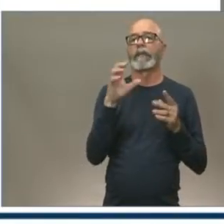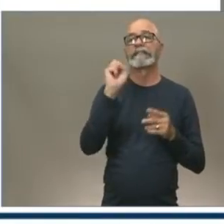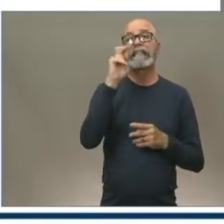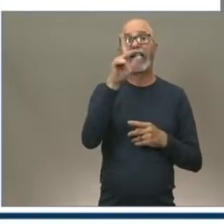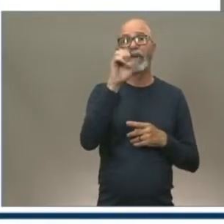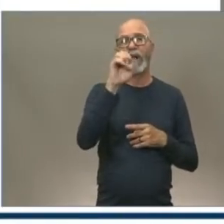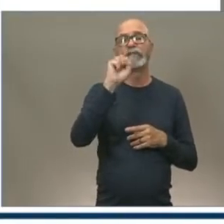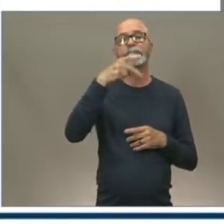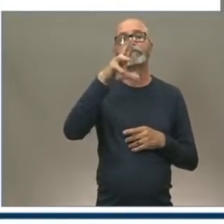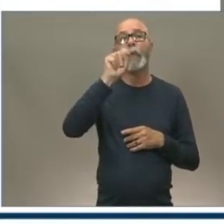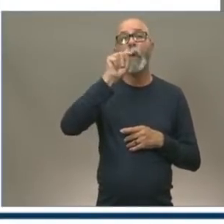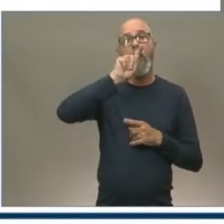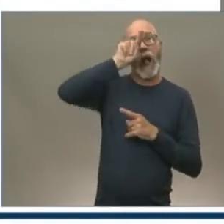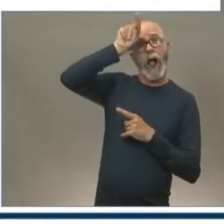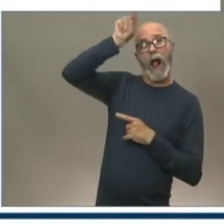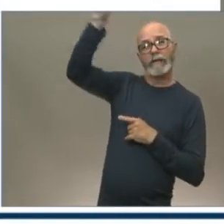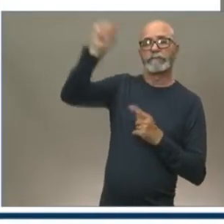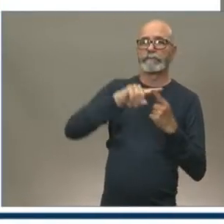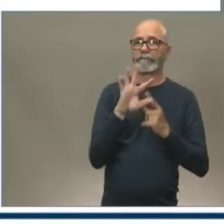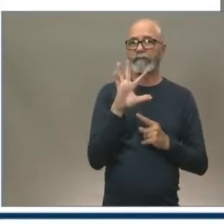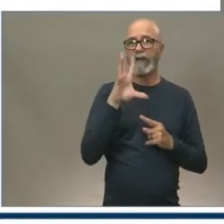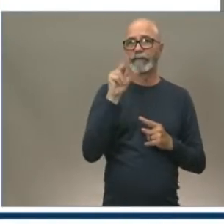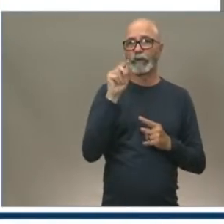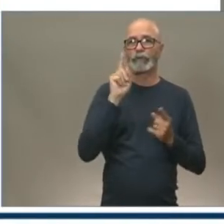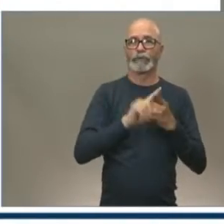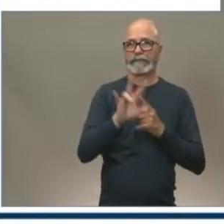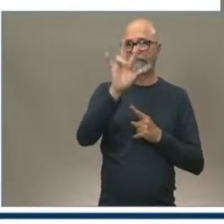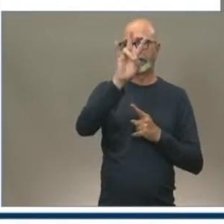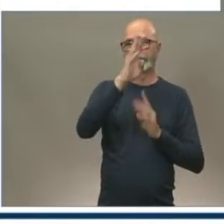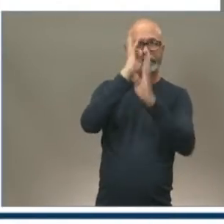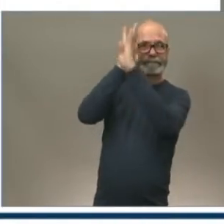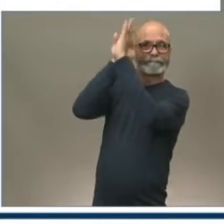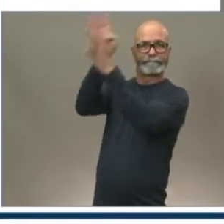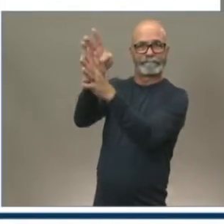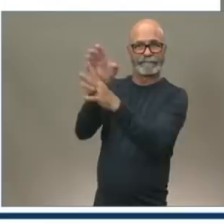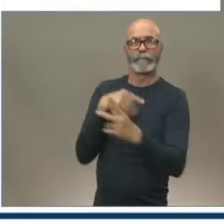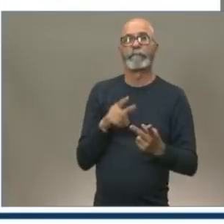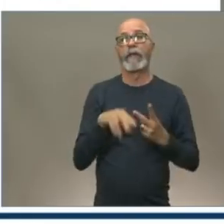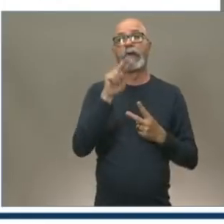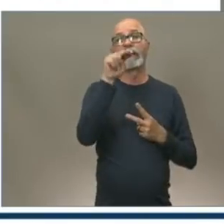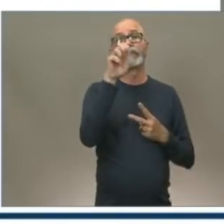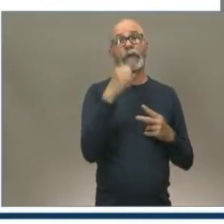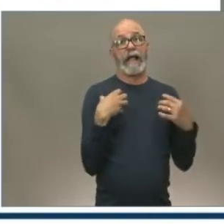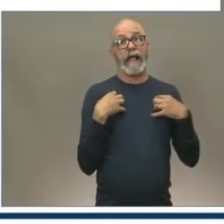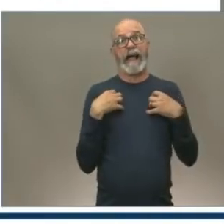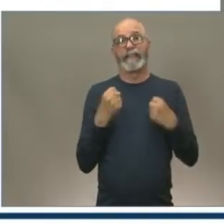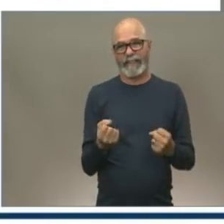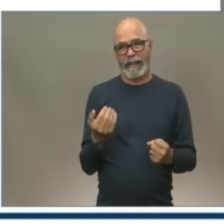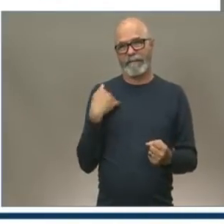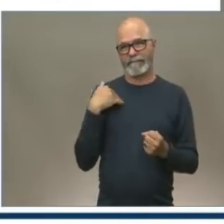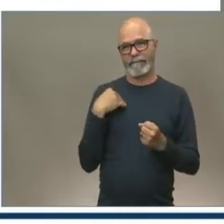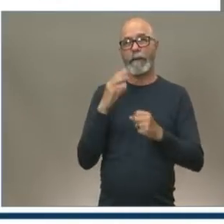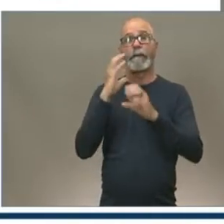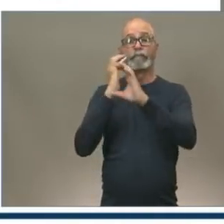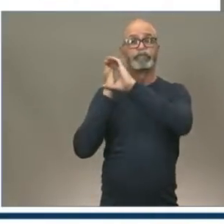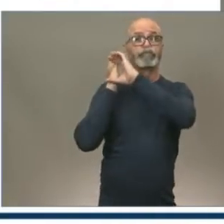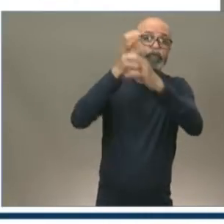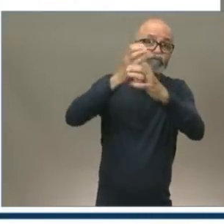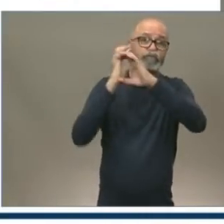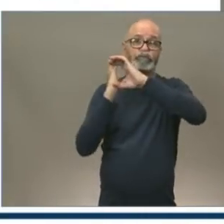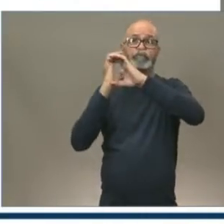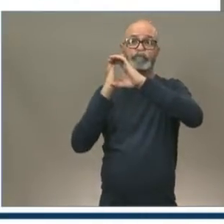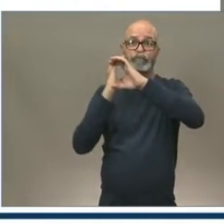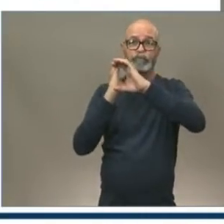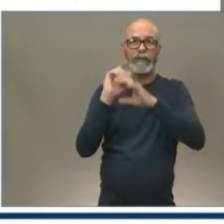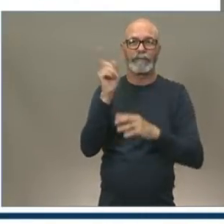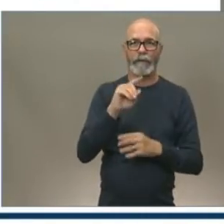tomorrow from noon till 7:30. And Nova Scotia Health is also working to have our public health mobile unit at the Bethel Church in Halifax